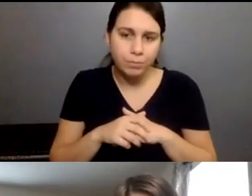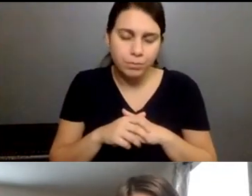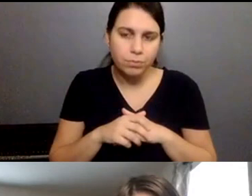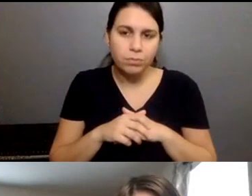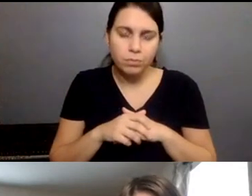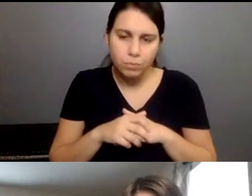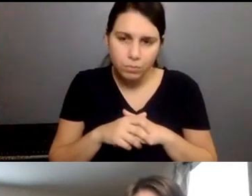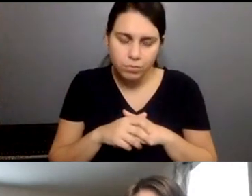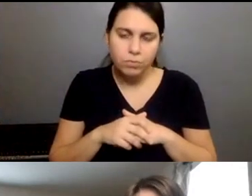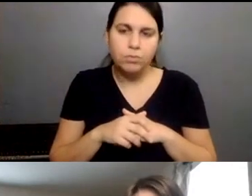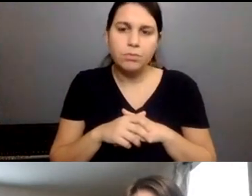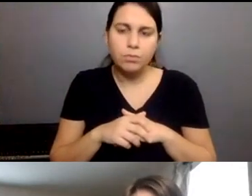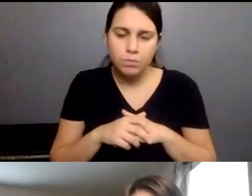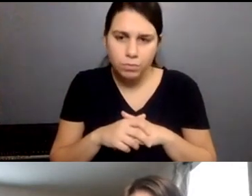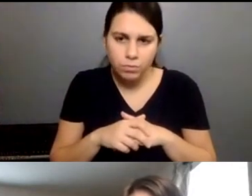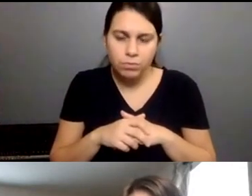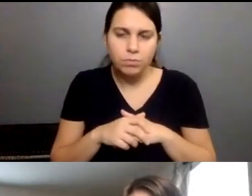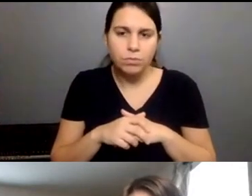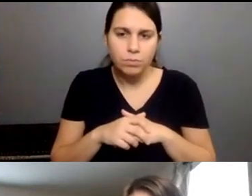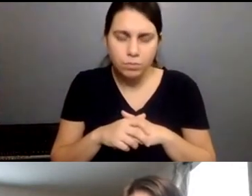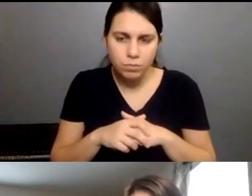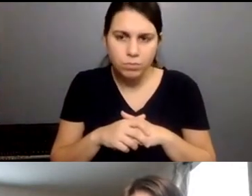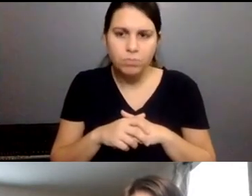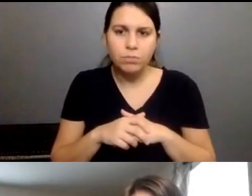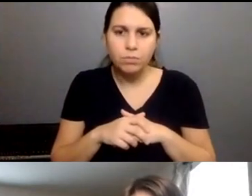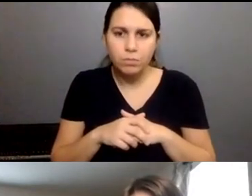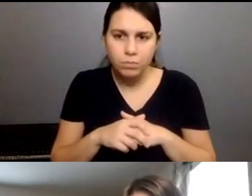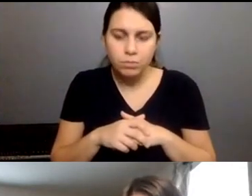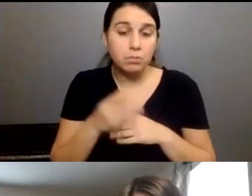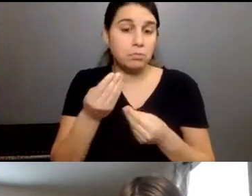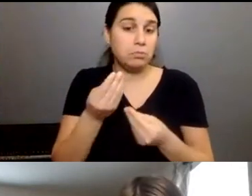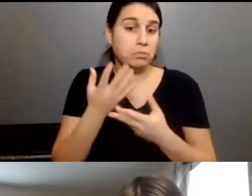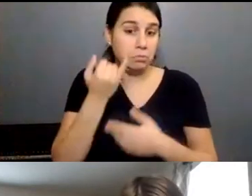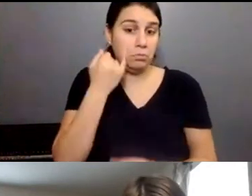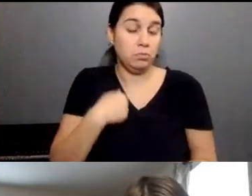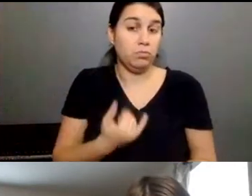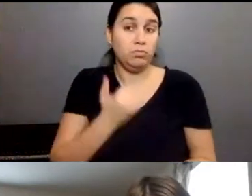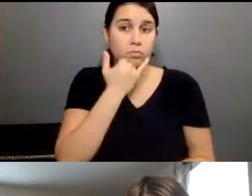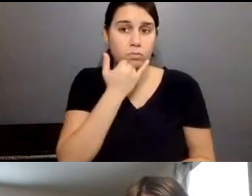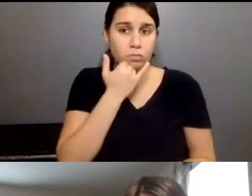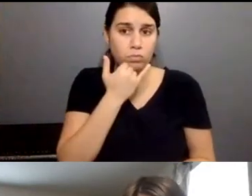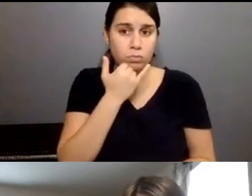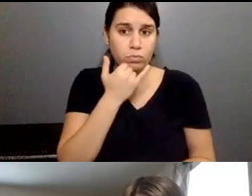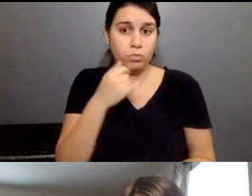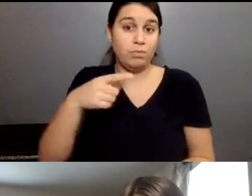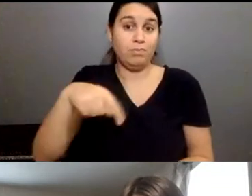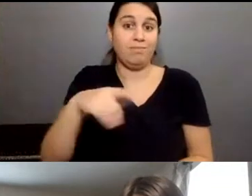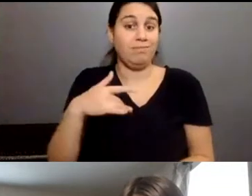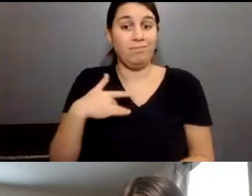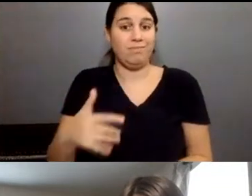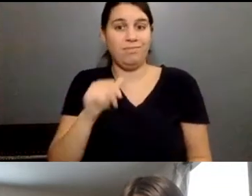Especially since and Dr. Tortolo, correct us if that's wrong, they don't come and see the OBGYN